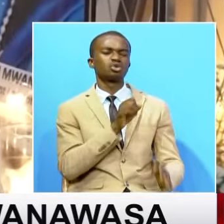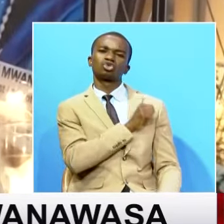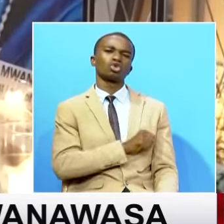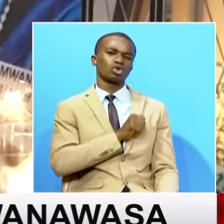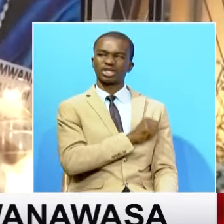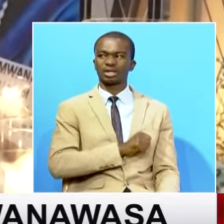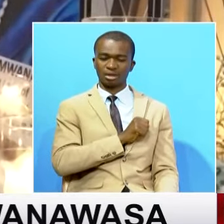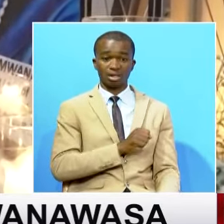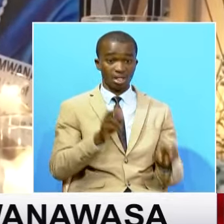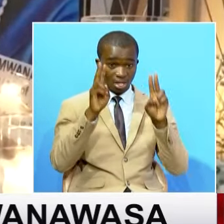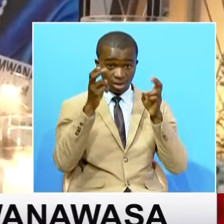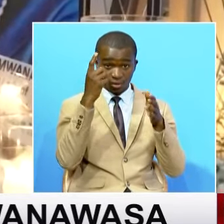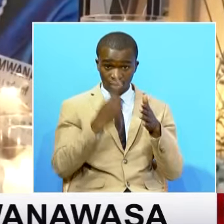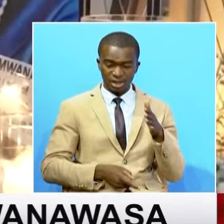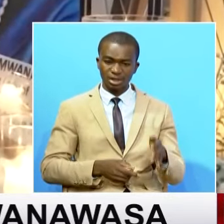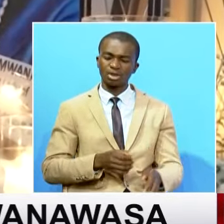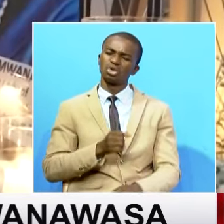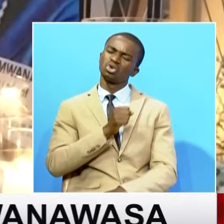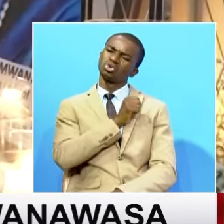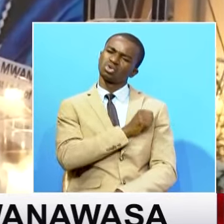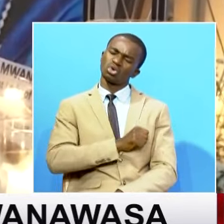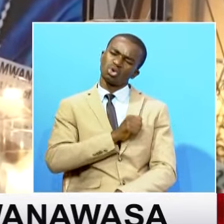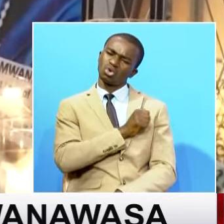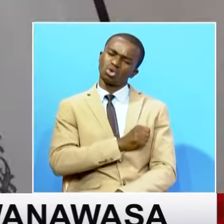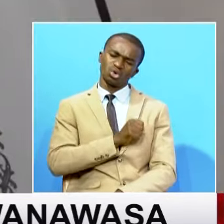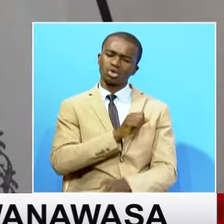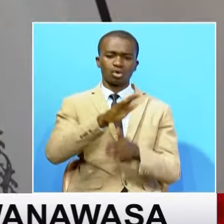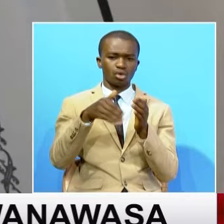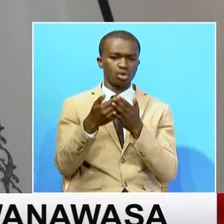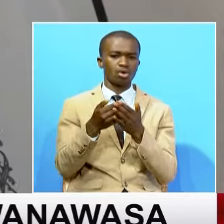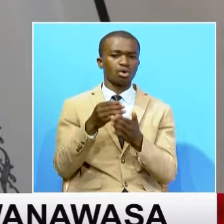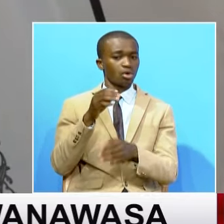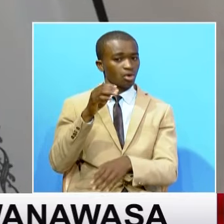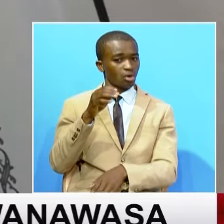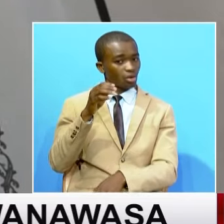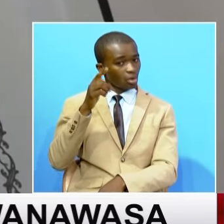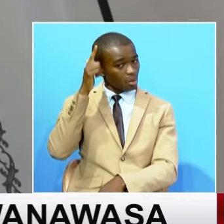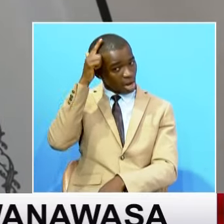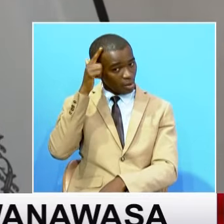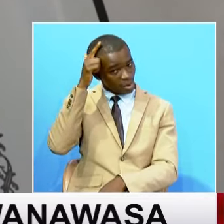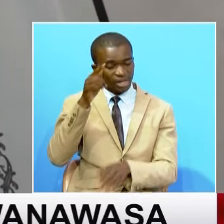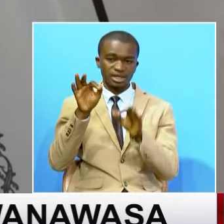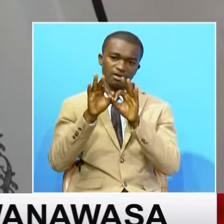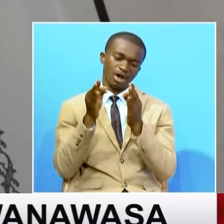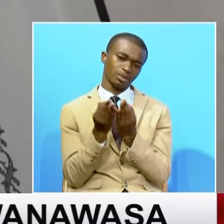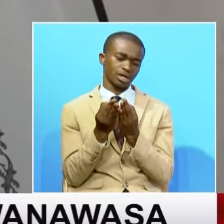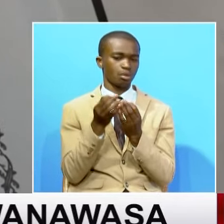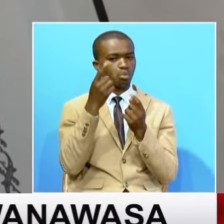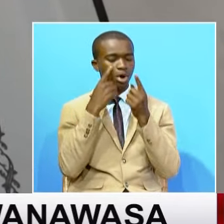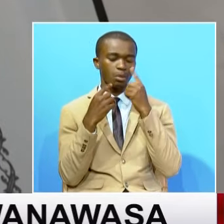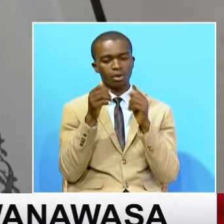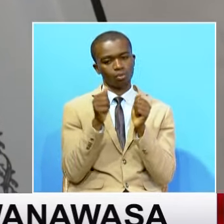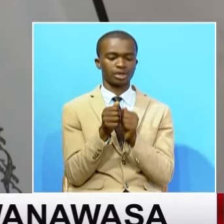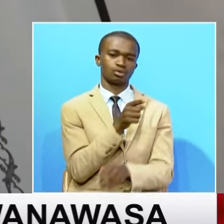read, quote, "Condolences to the entire Mwanawasa family. We mourn with you during this very painful time. May her